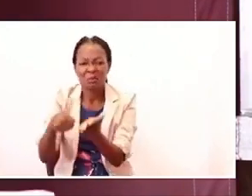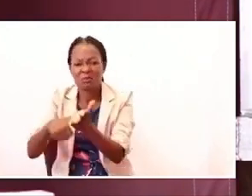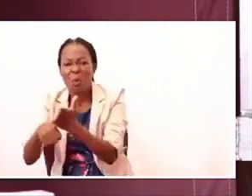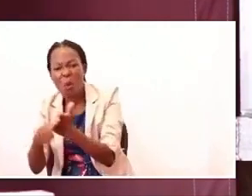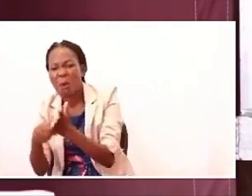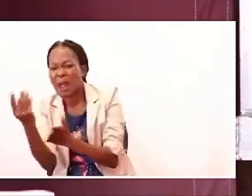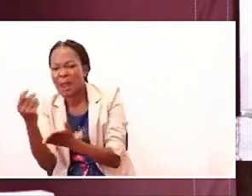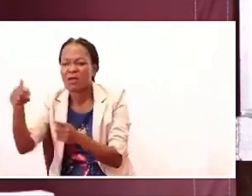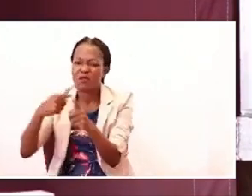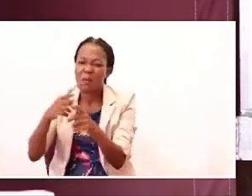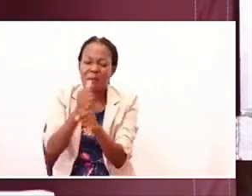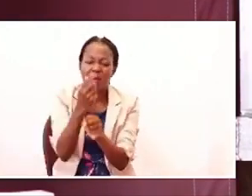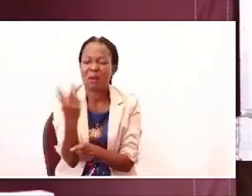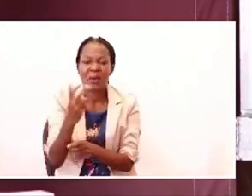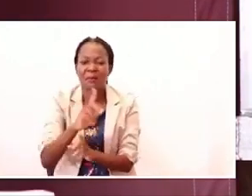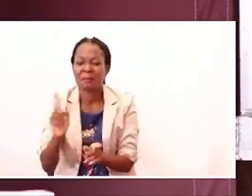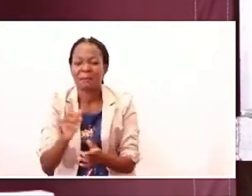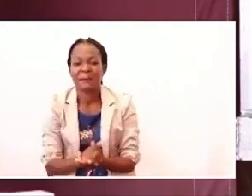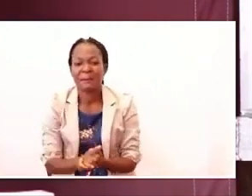borrowing rather, from the IMF.